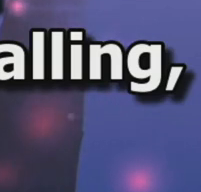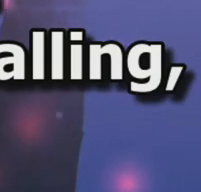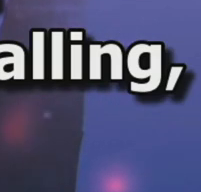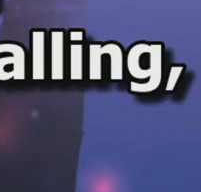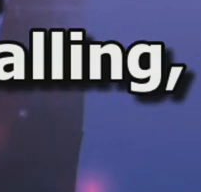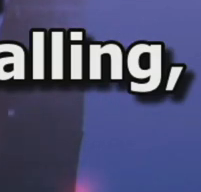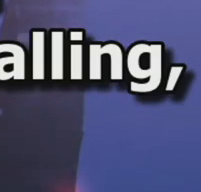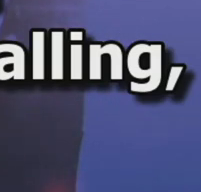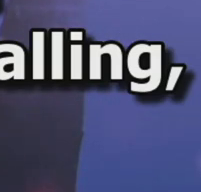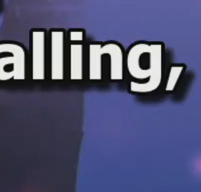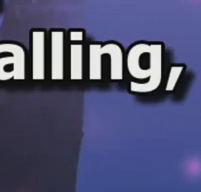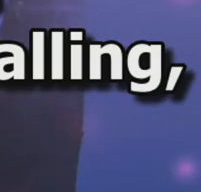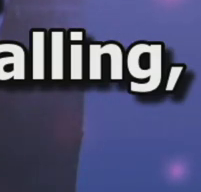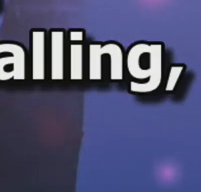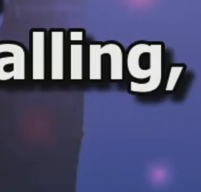calling? Do